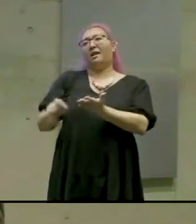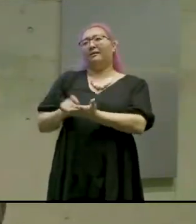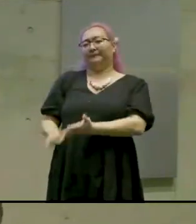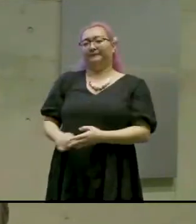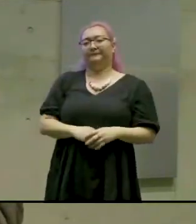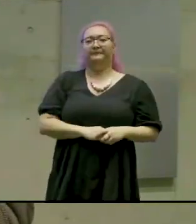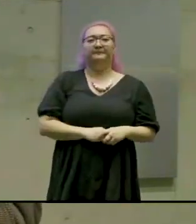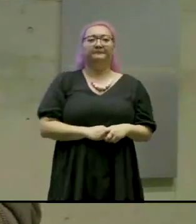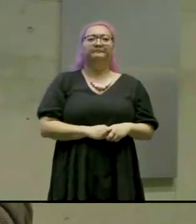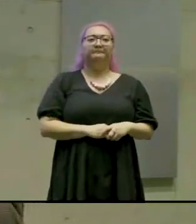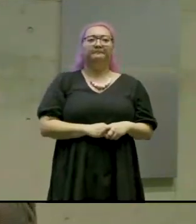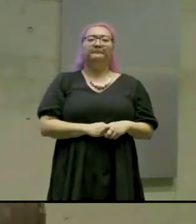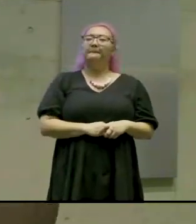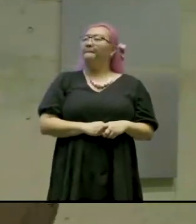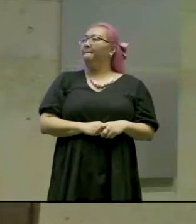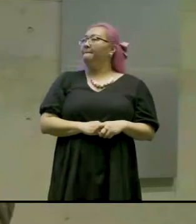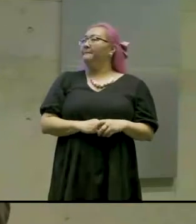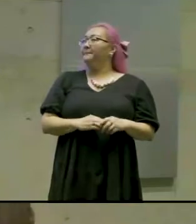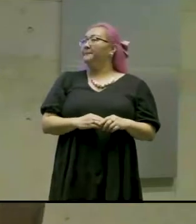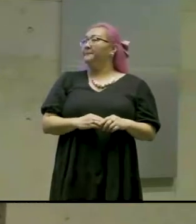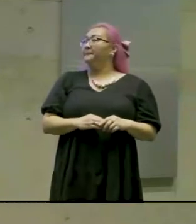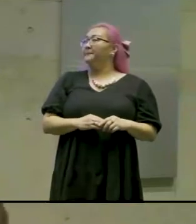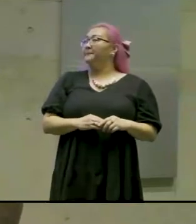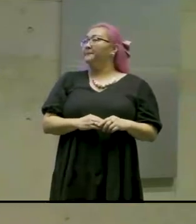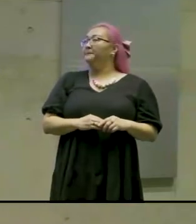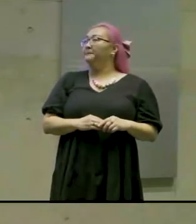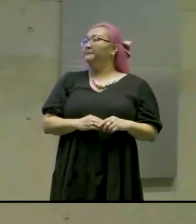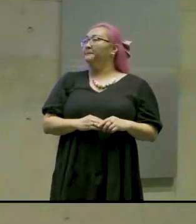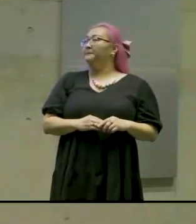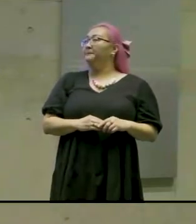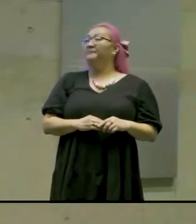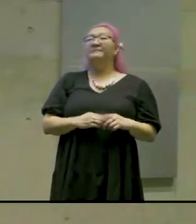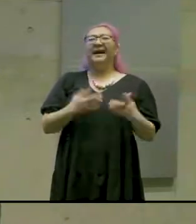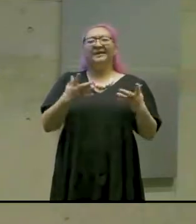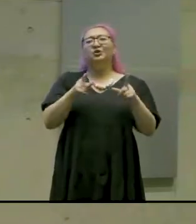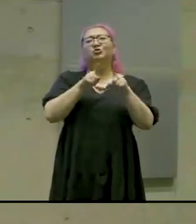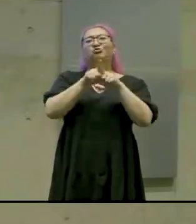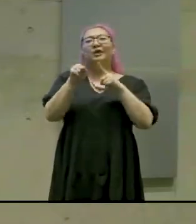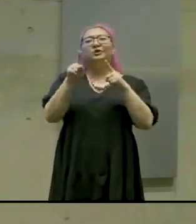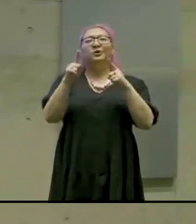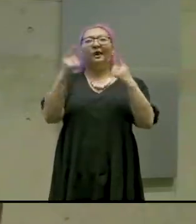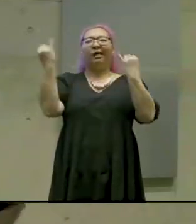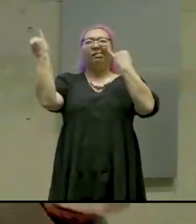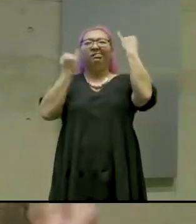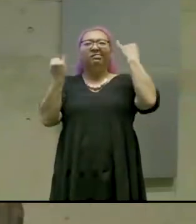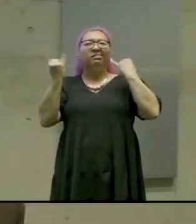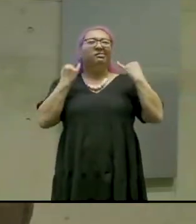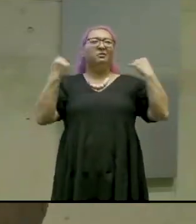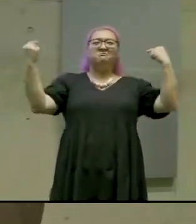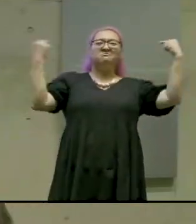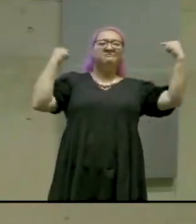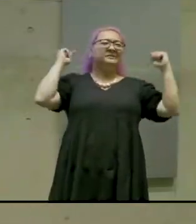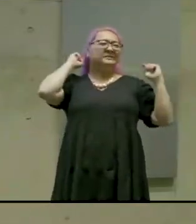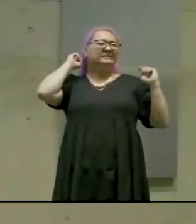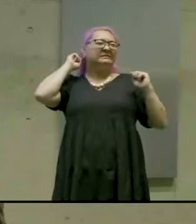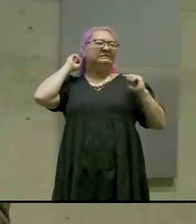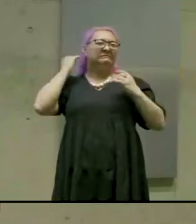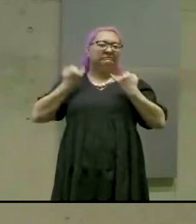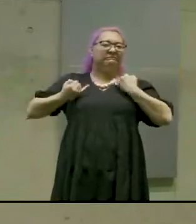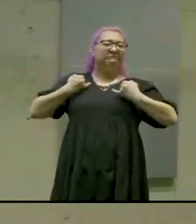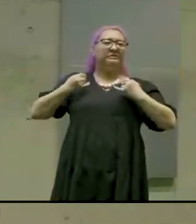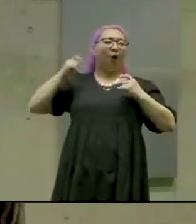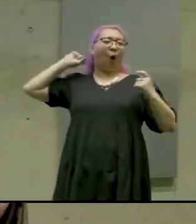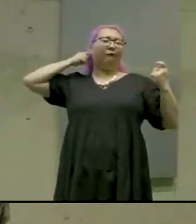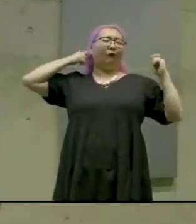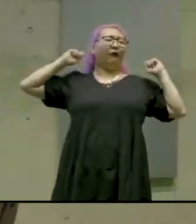as you can, is to shut down these intrusive voices and overthinking and try to just let this kinetic